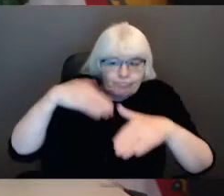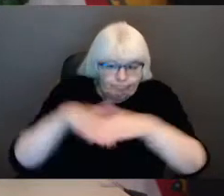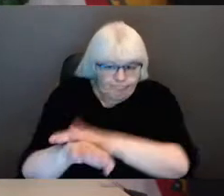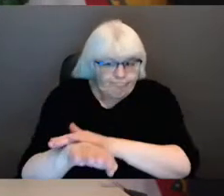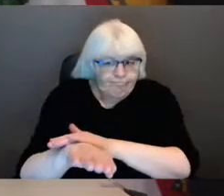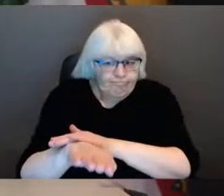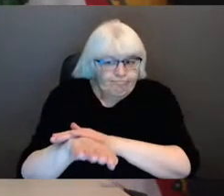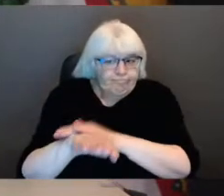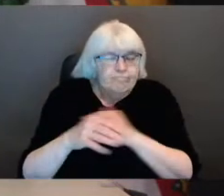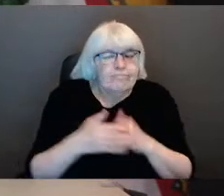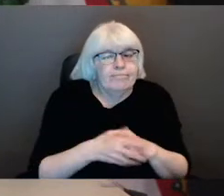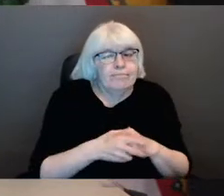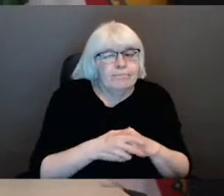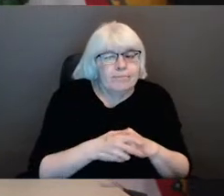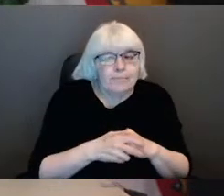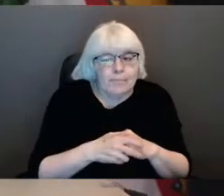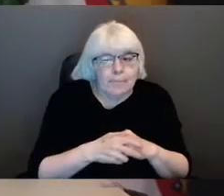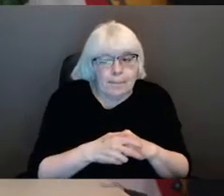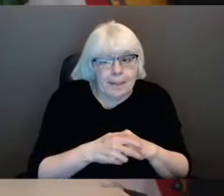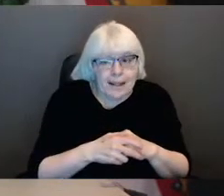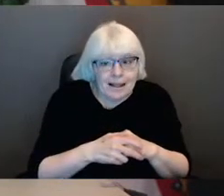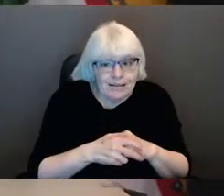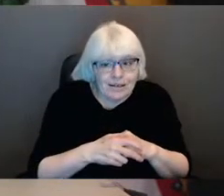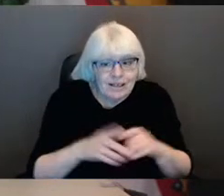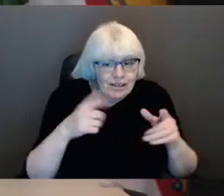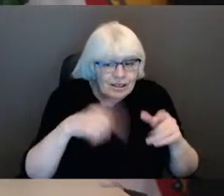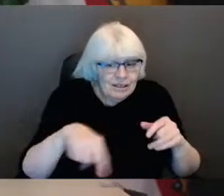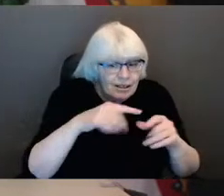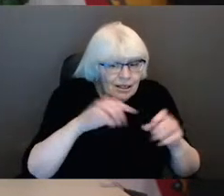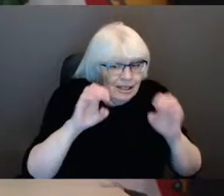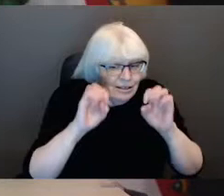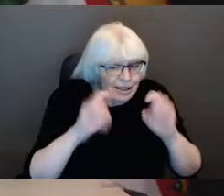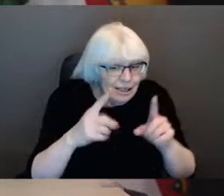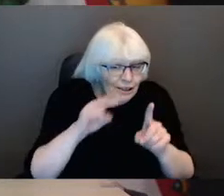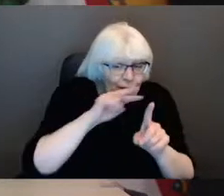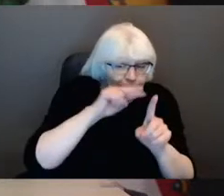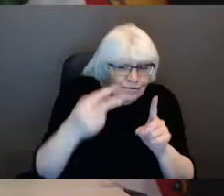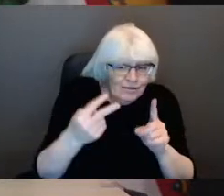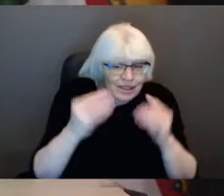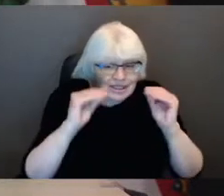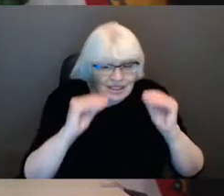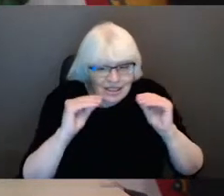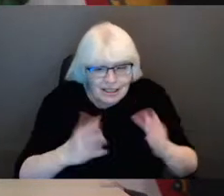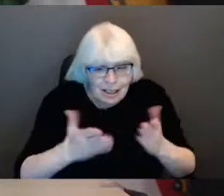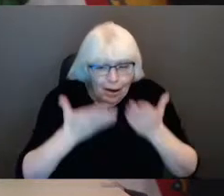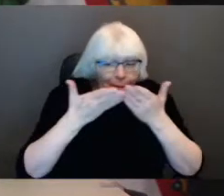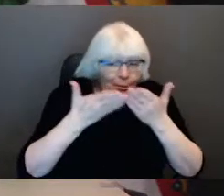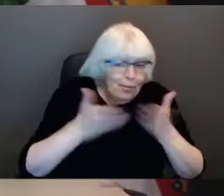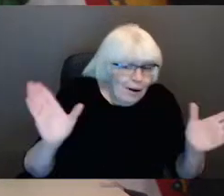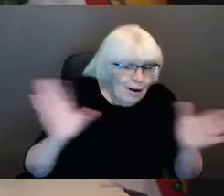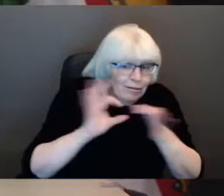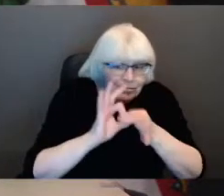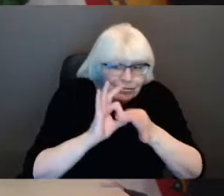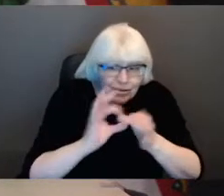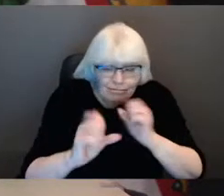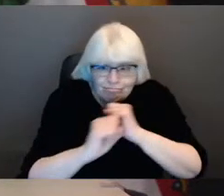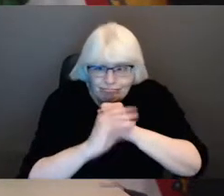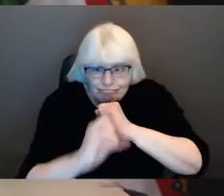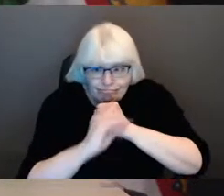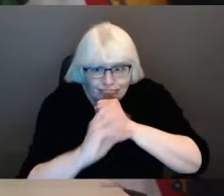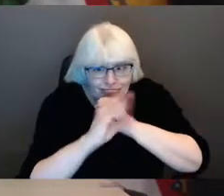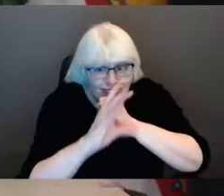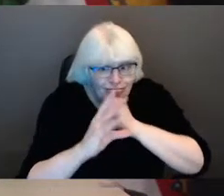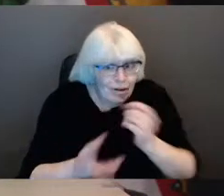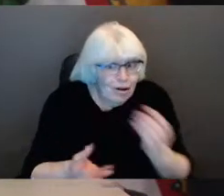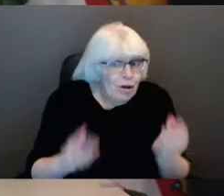from an educational perspective or a public relations perspective what more or how much more we